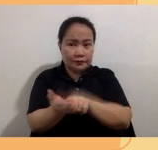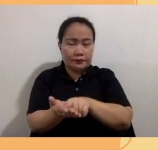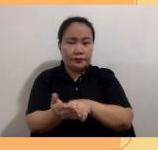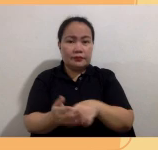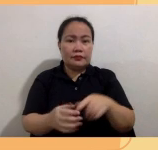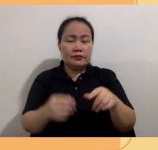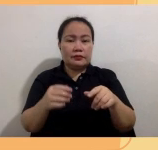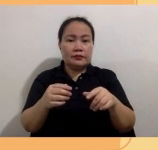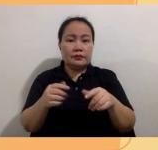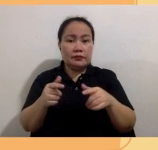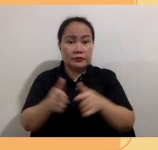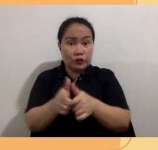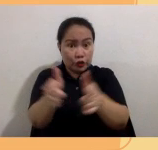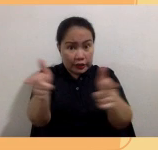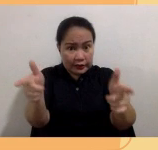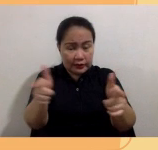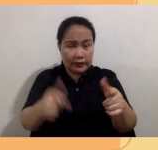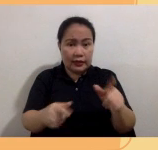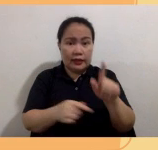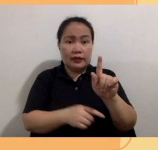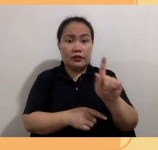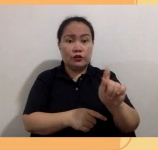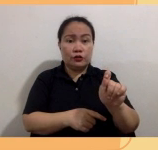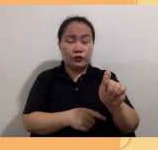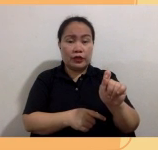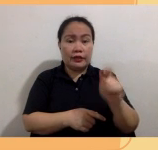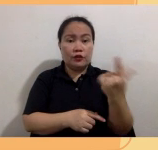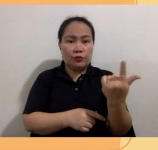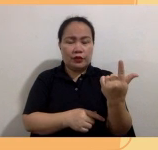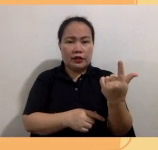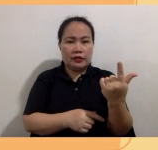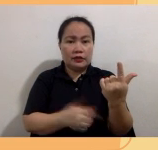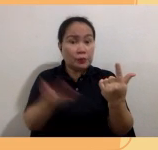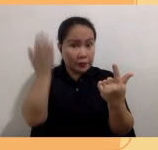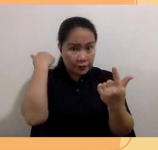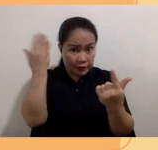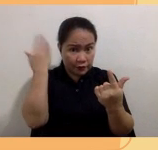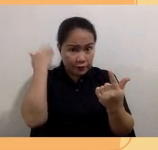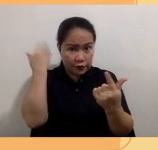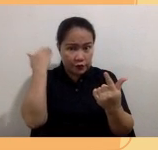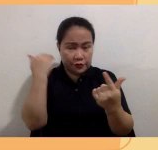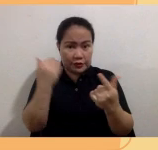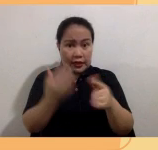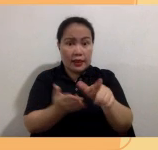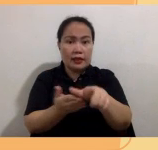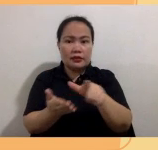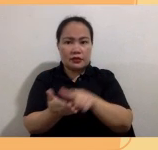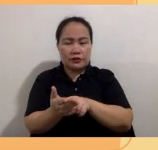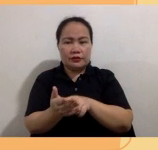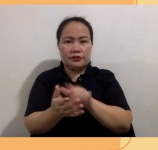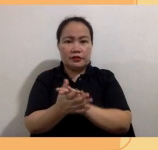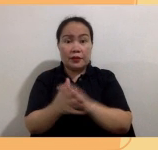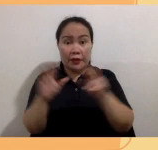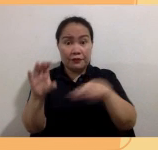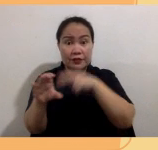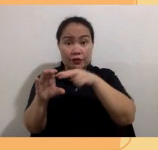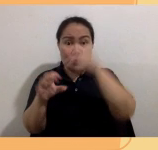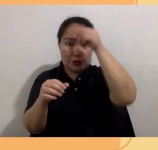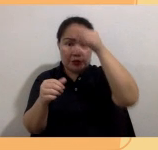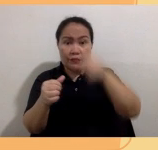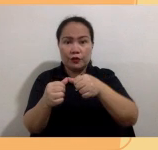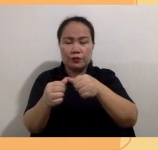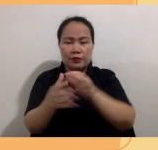general trinomials, pwede nyong balikan yung mga video tutorials natin. Meron tayo dito sa WowMath. And then, so since